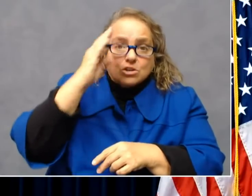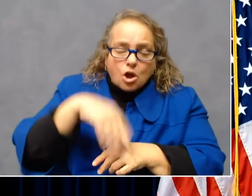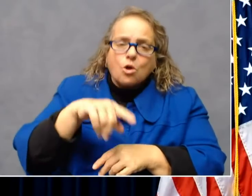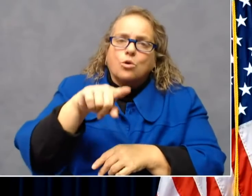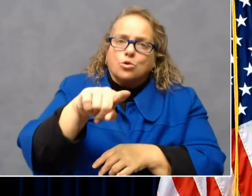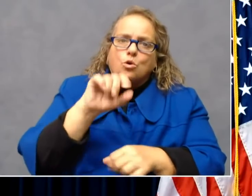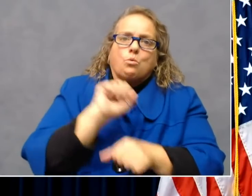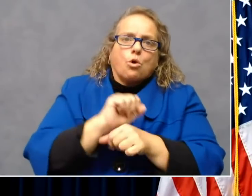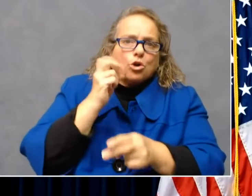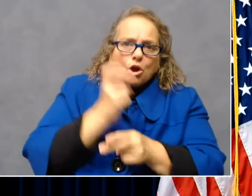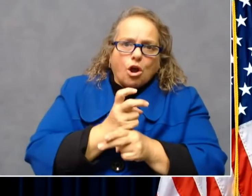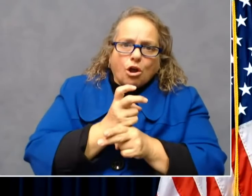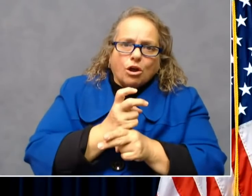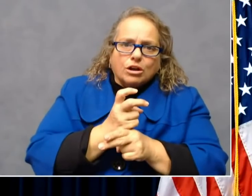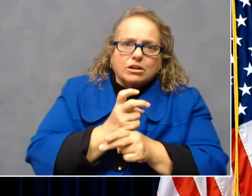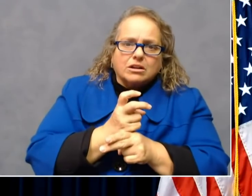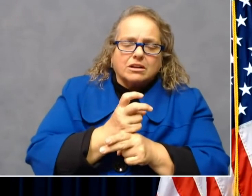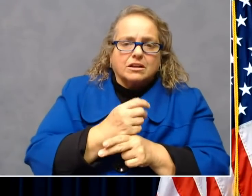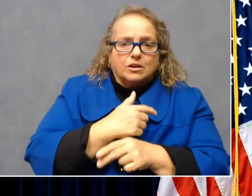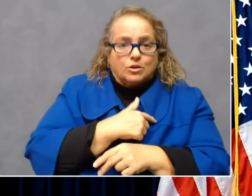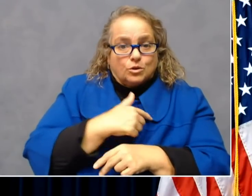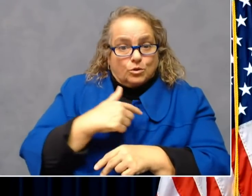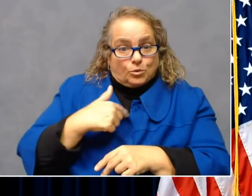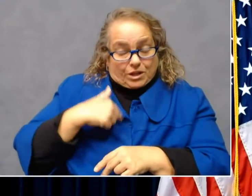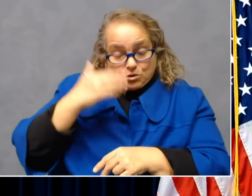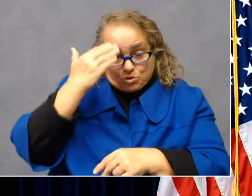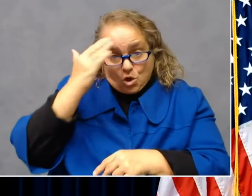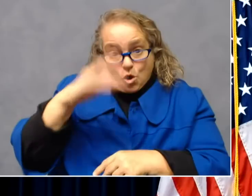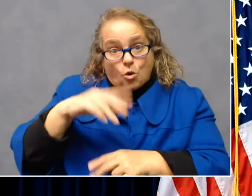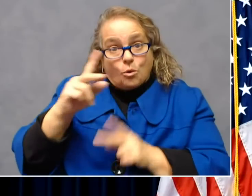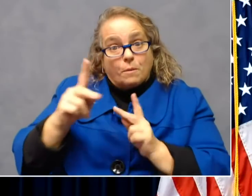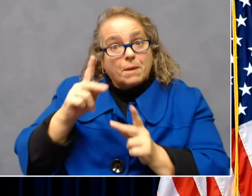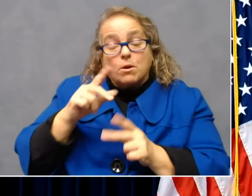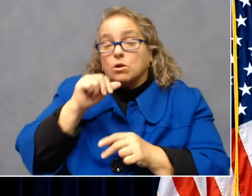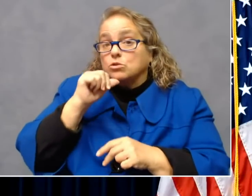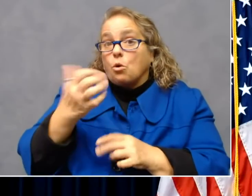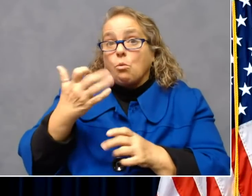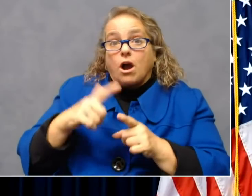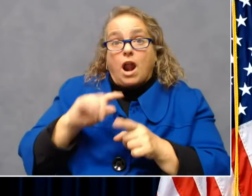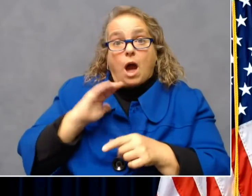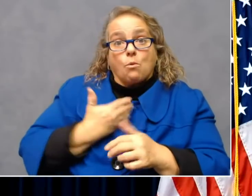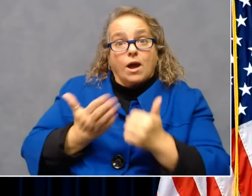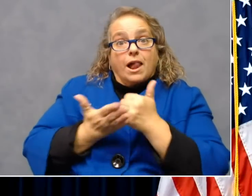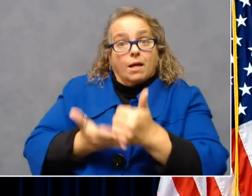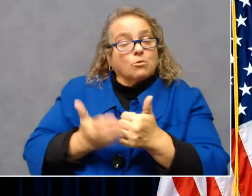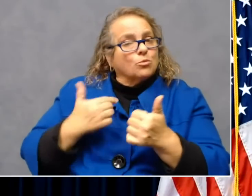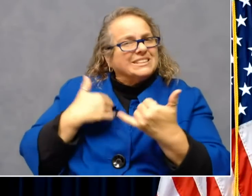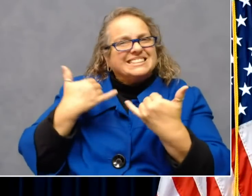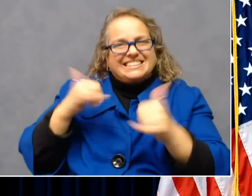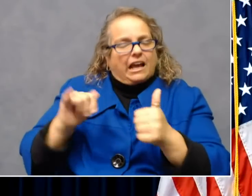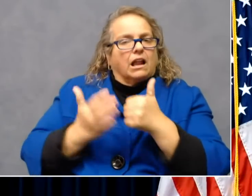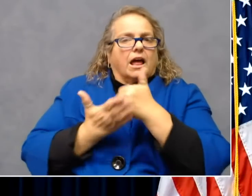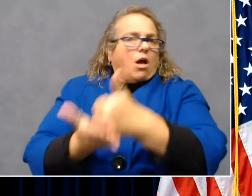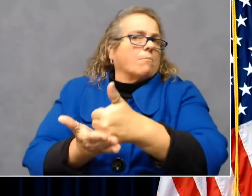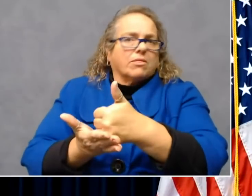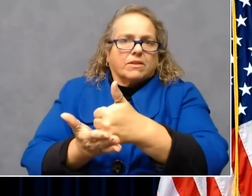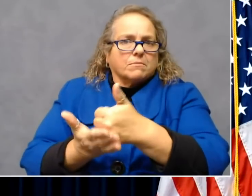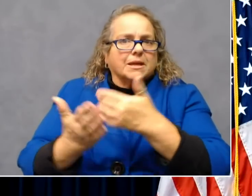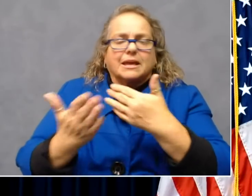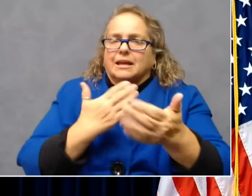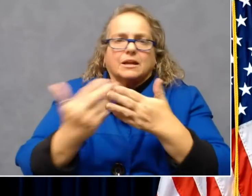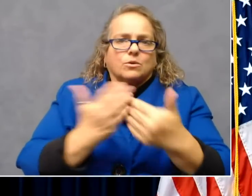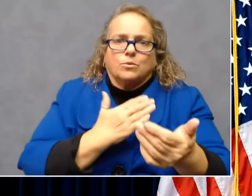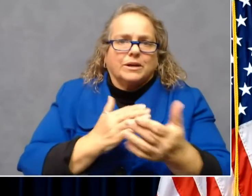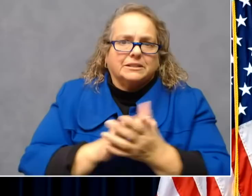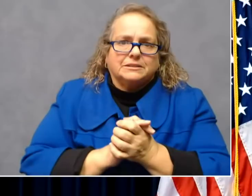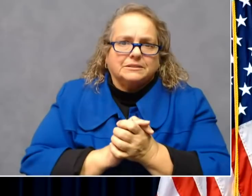when people sometimes didn't want our help, we provided it anyways. All right, Shelby Smithson from